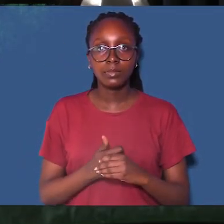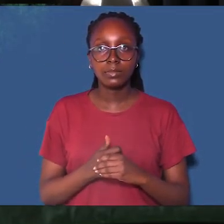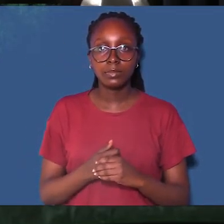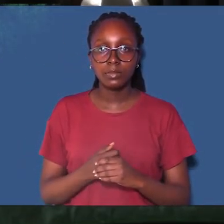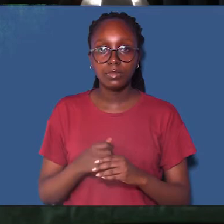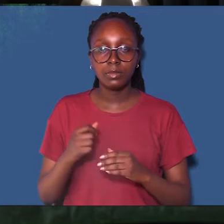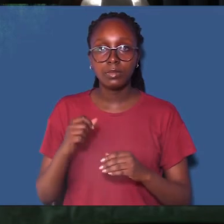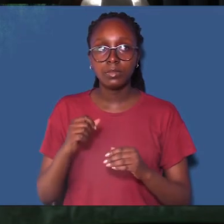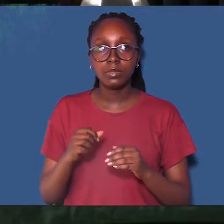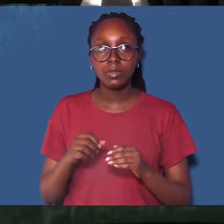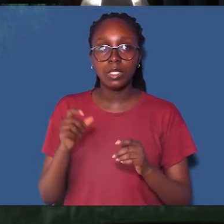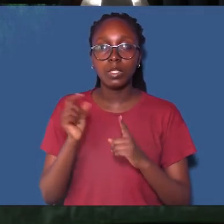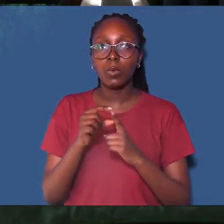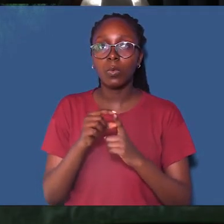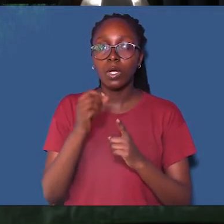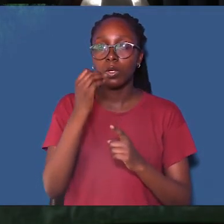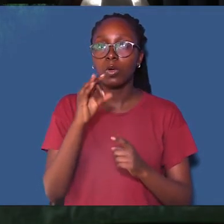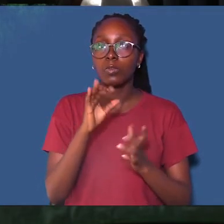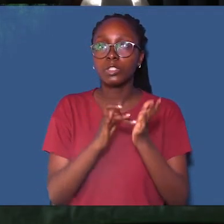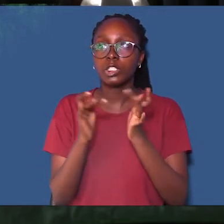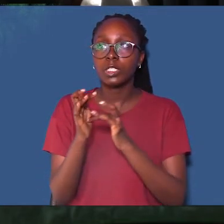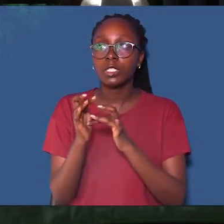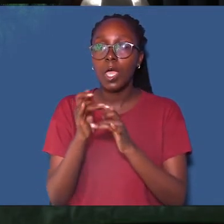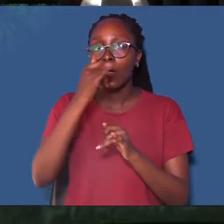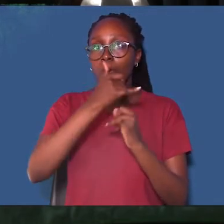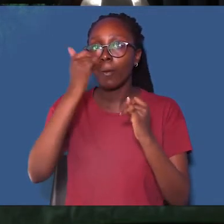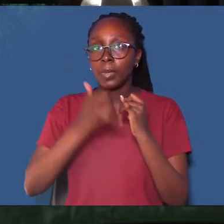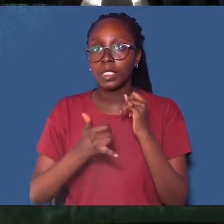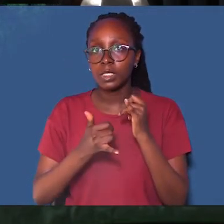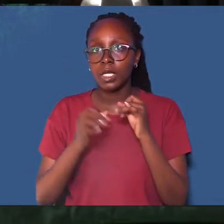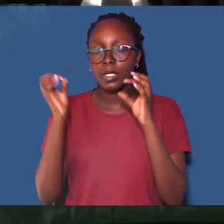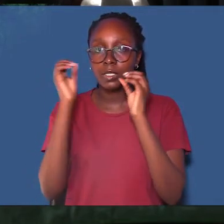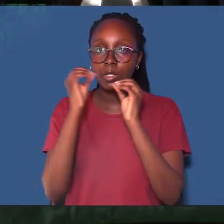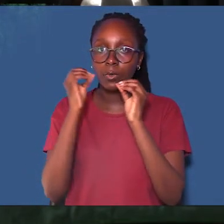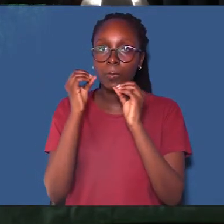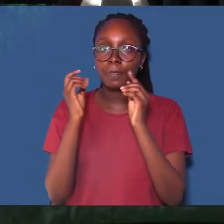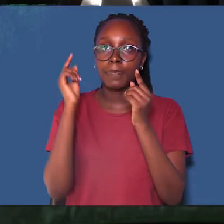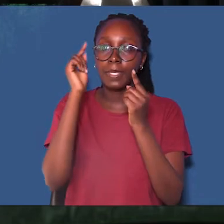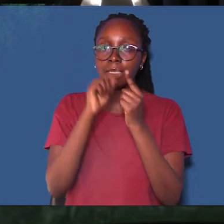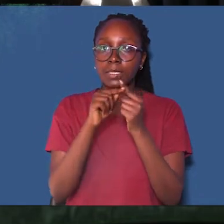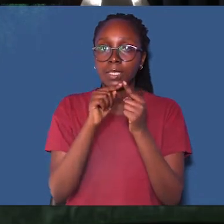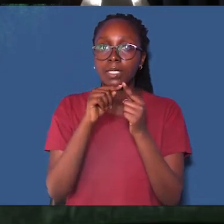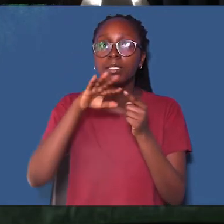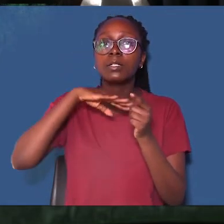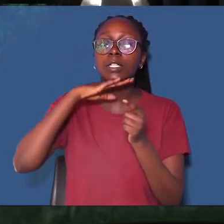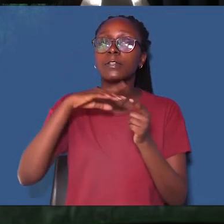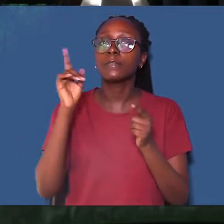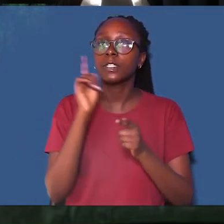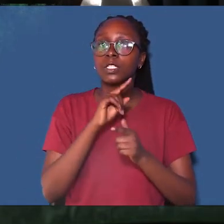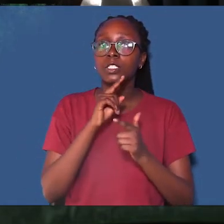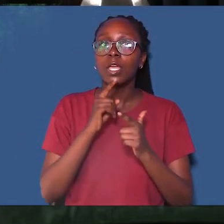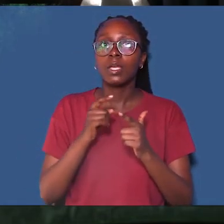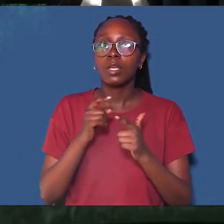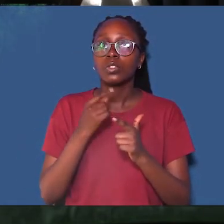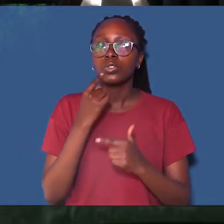himself was not complete until that was done. We should therefore